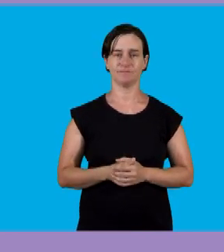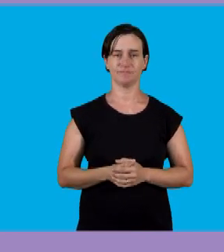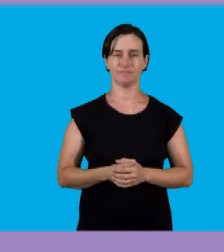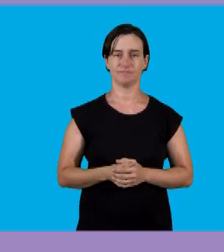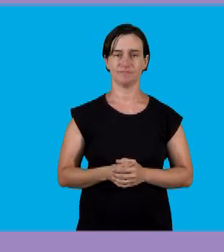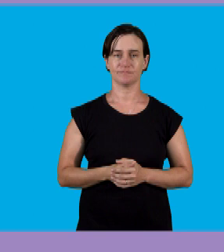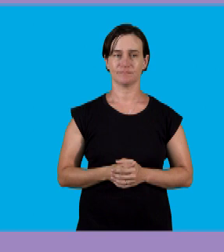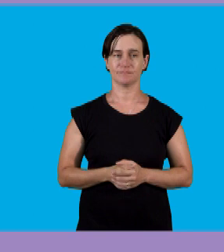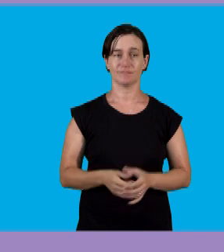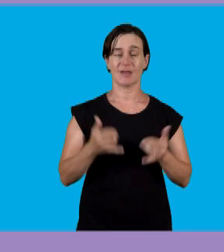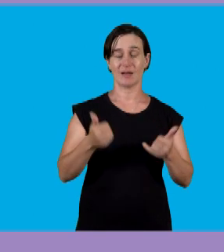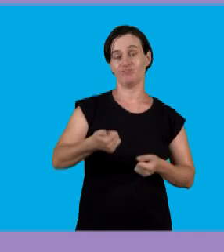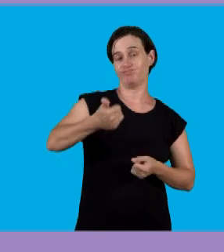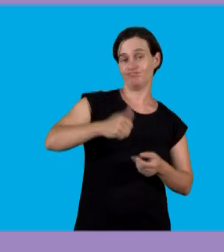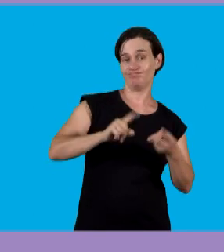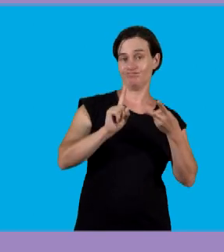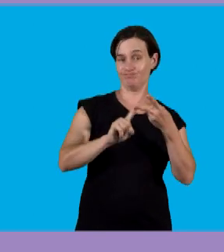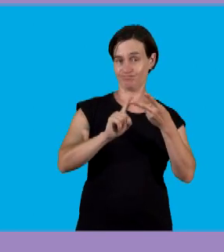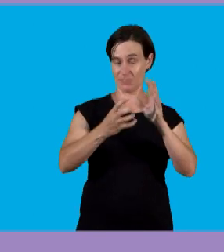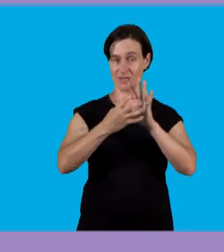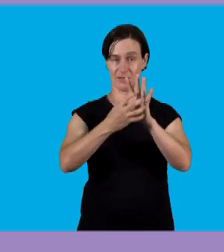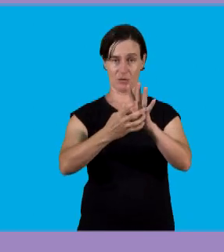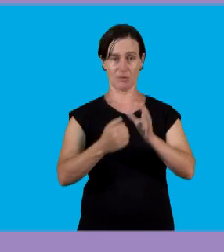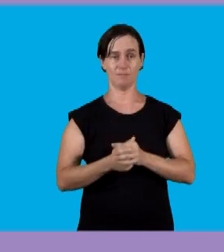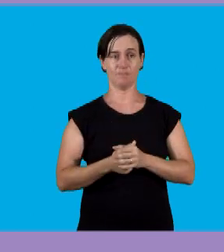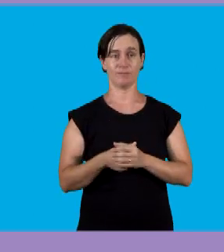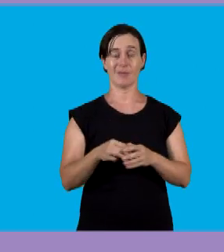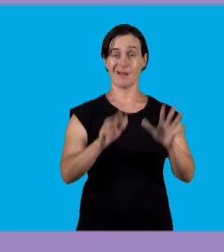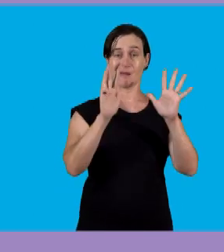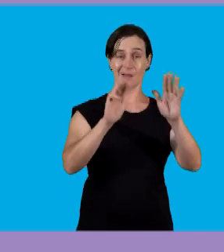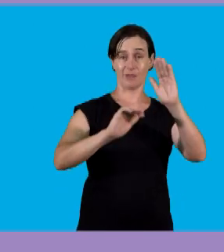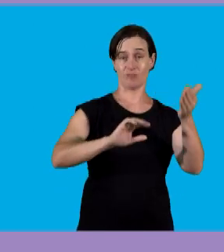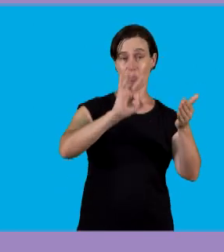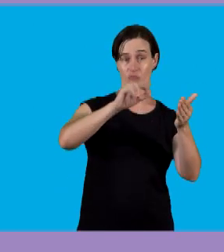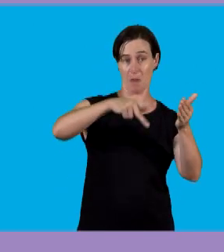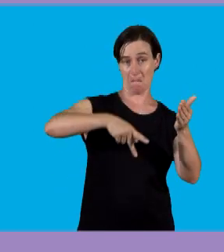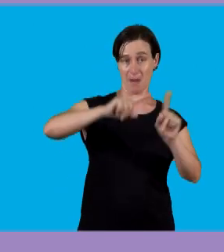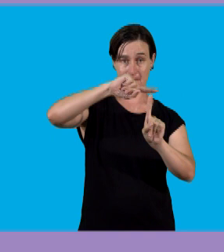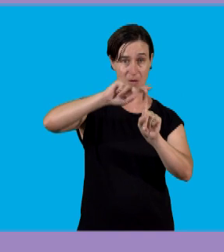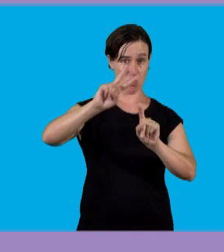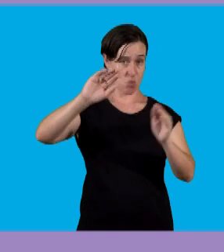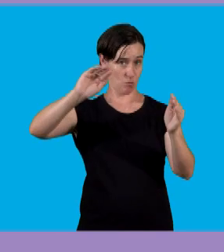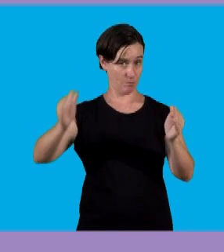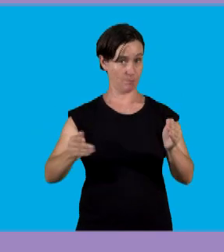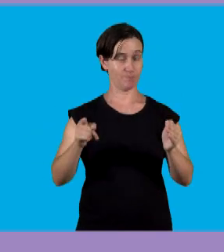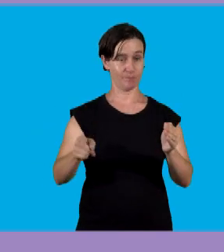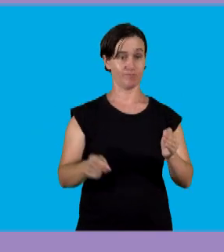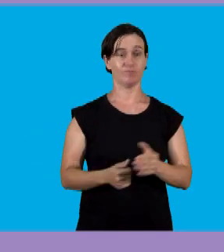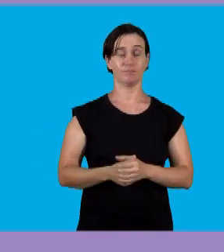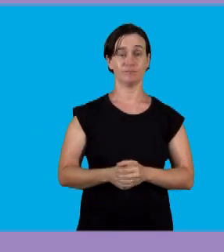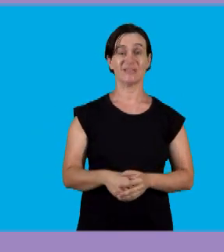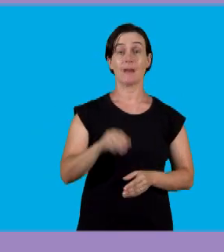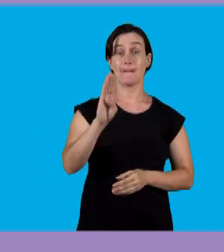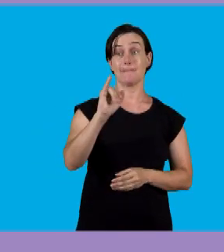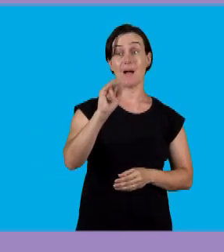there. Let's look at this second example. So now we have a 9 multiplied by the binomial, which